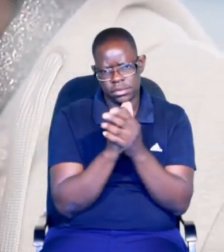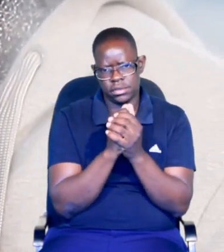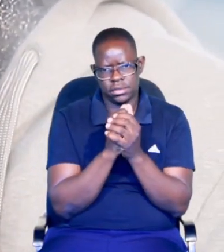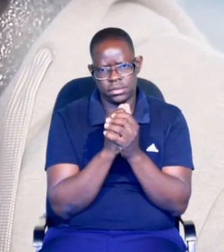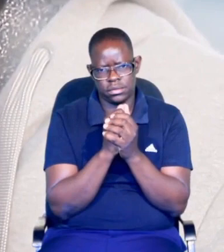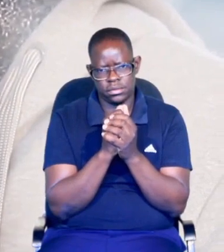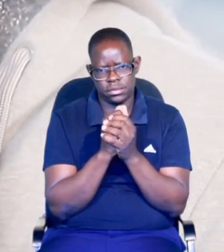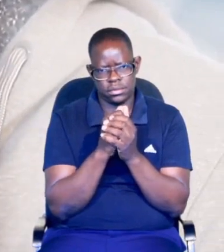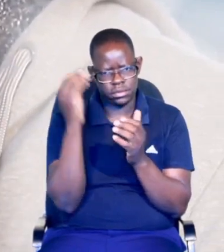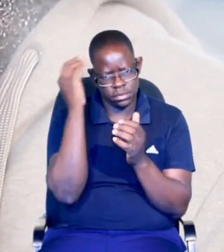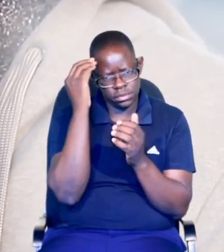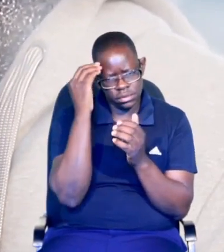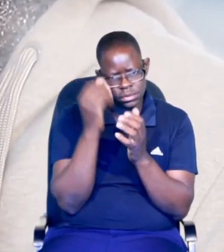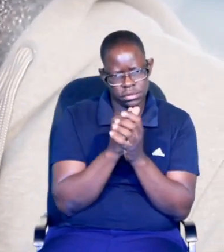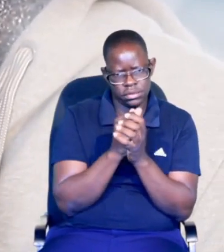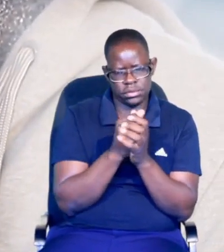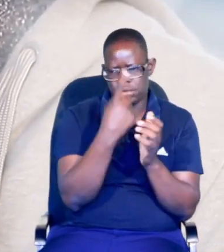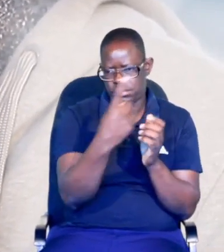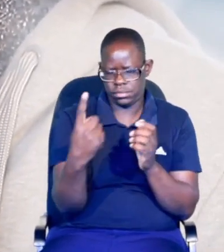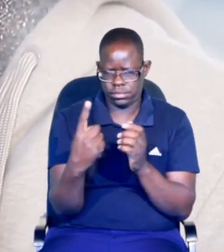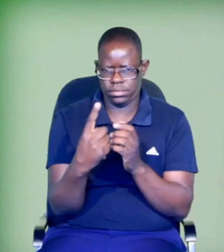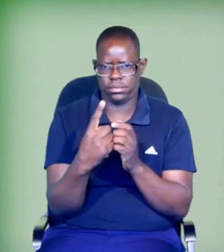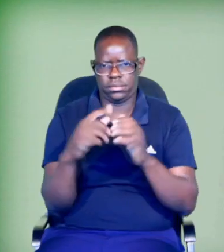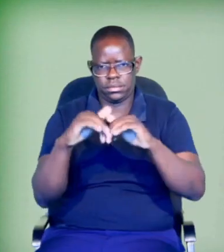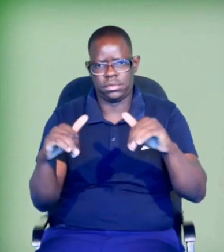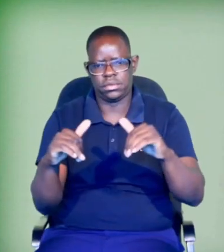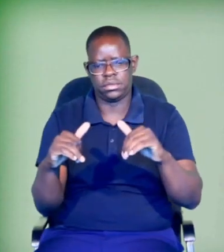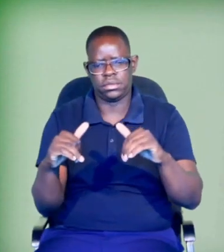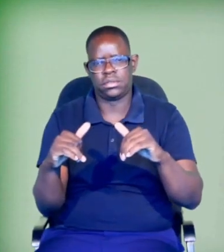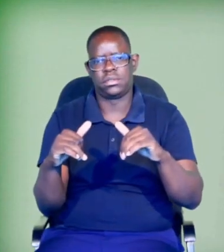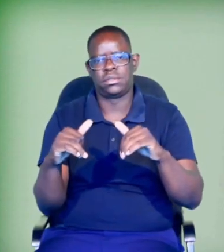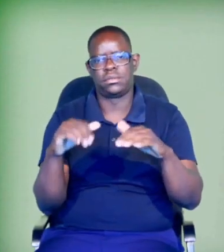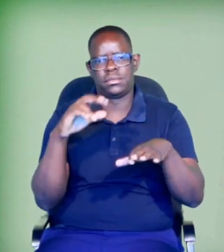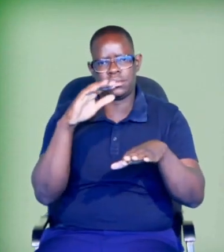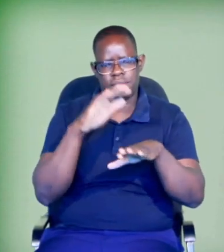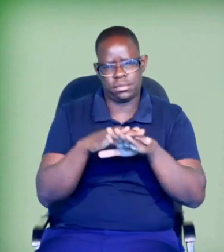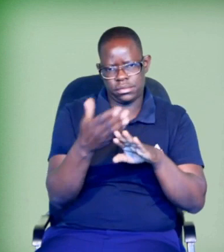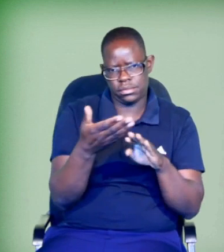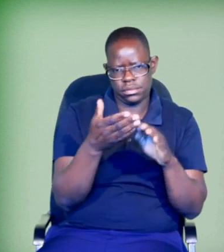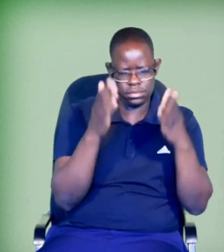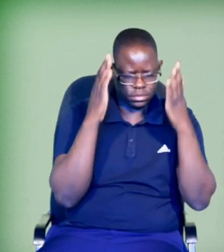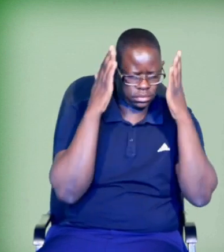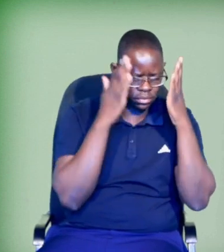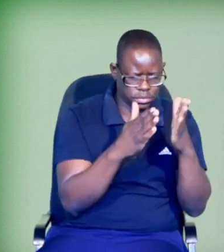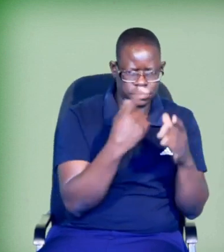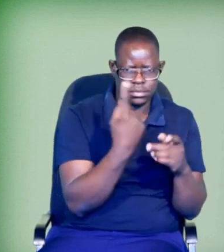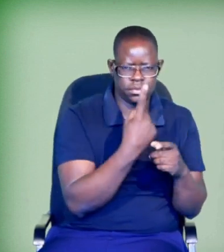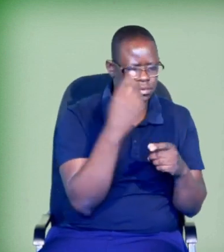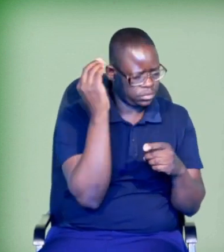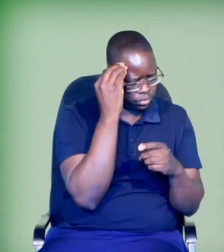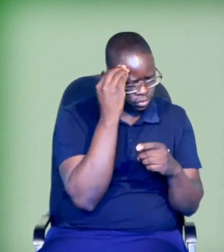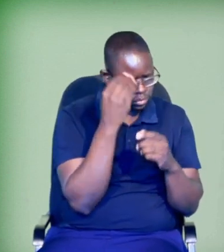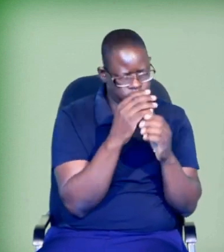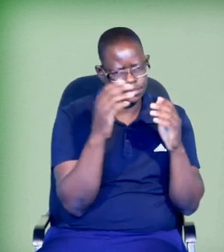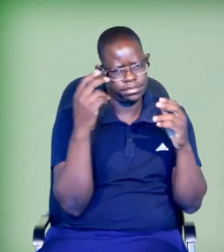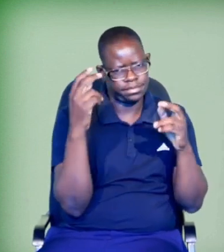also known as the individual specialization. Individual specialization is where each person concentrates on doing what he or she